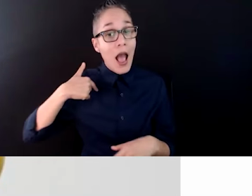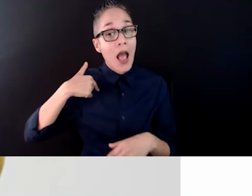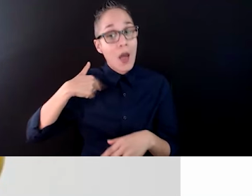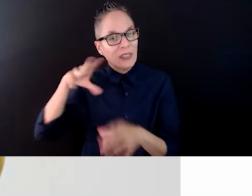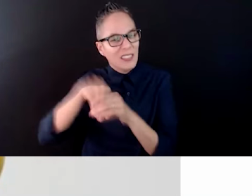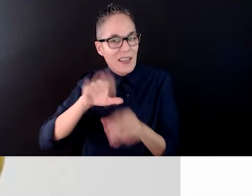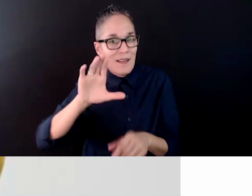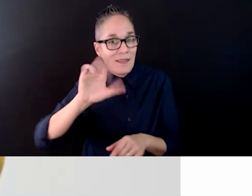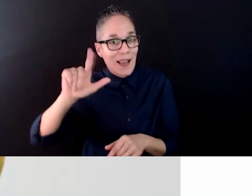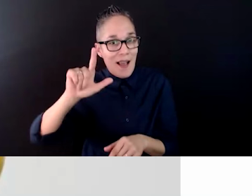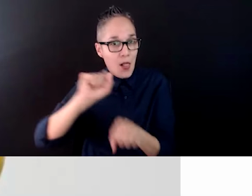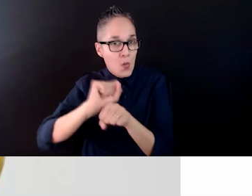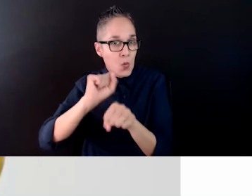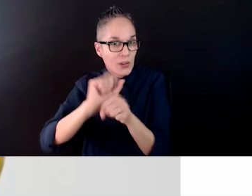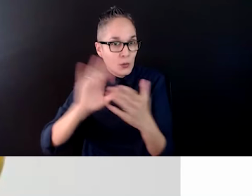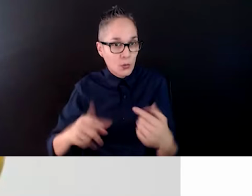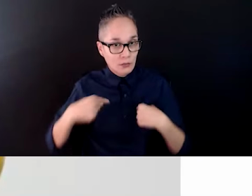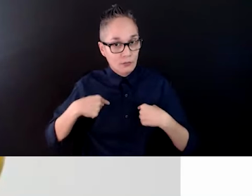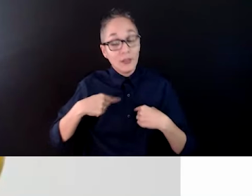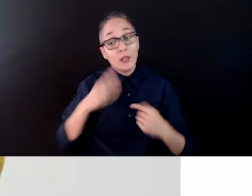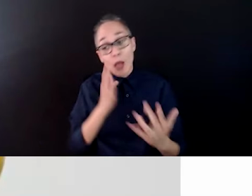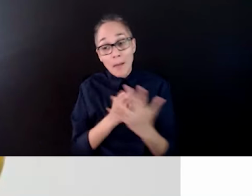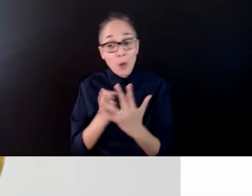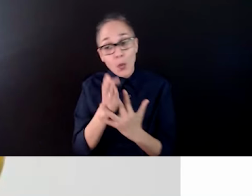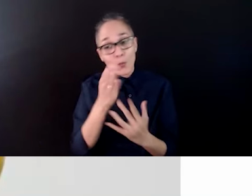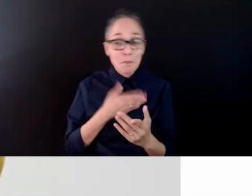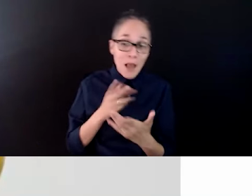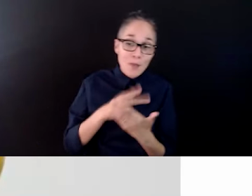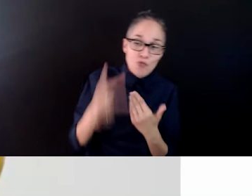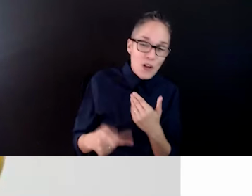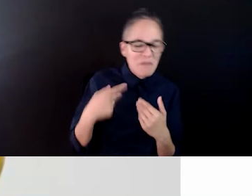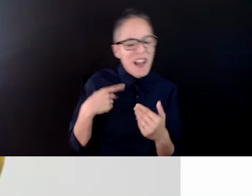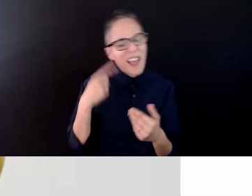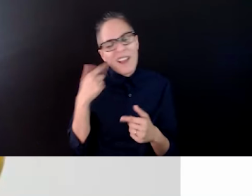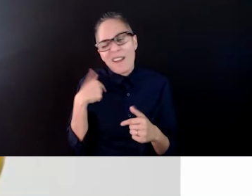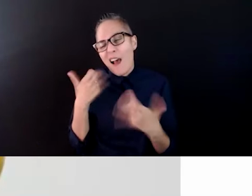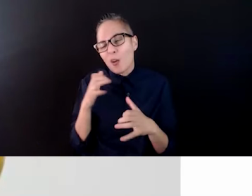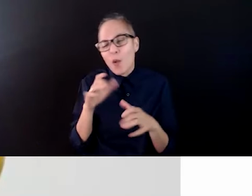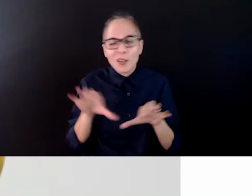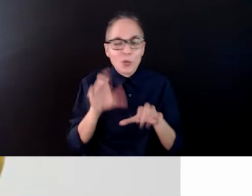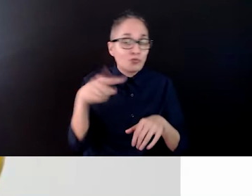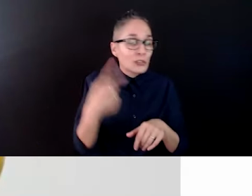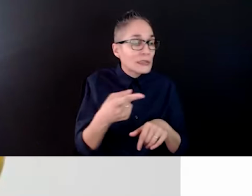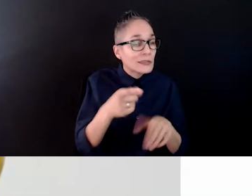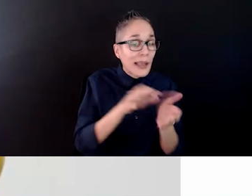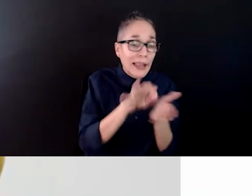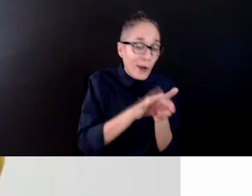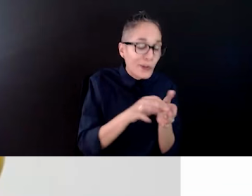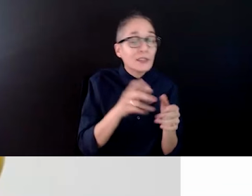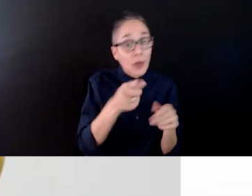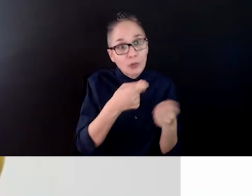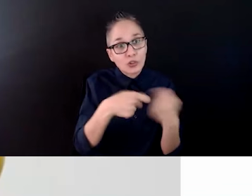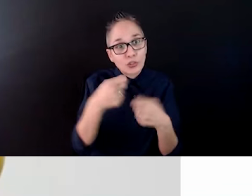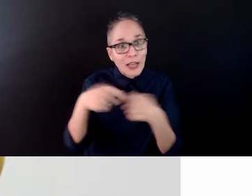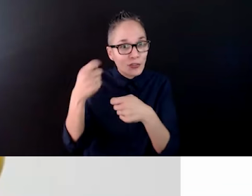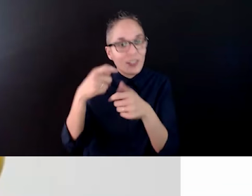was doing the welfare to work. So, going through my programs, and I was like, oh, okay, I don't want to do just computerized accounting. I want to do this. So I kept changing and I kept moving